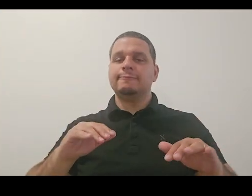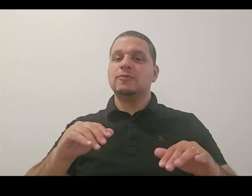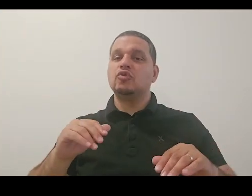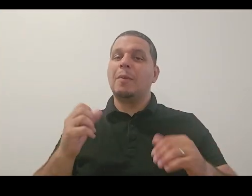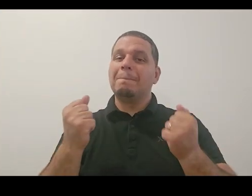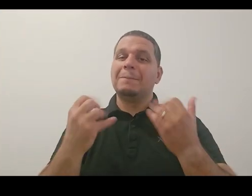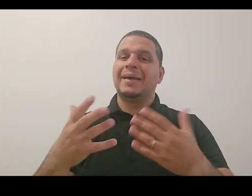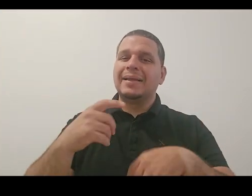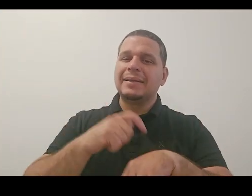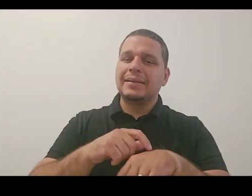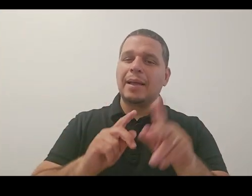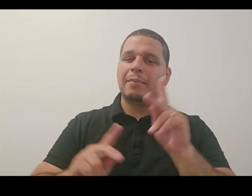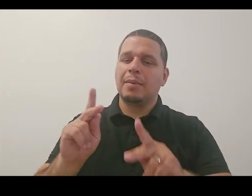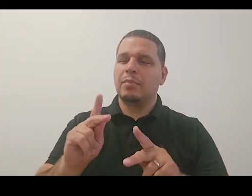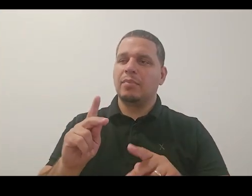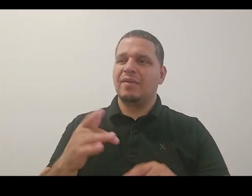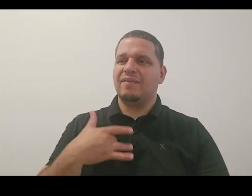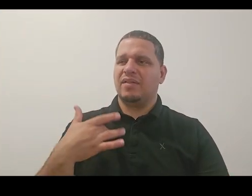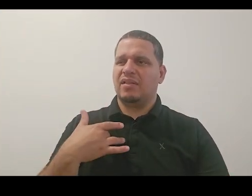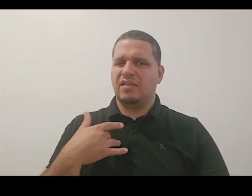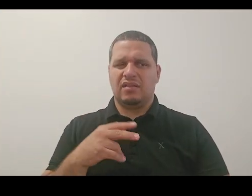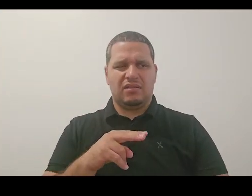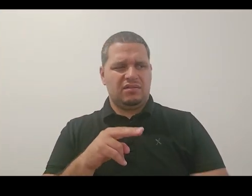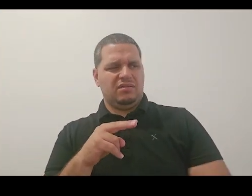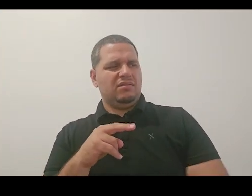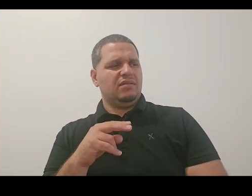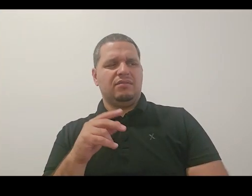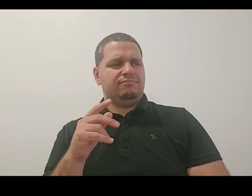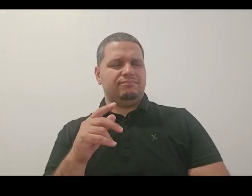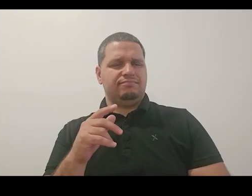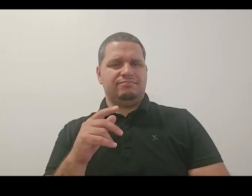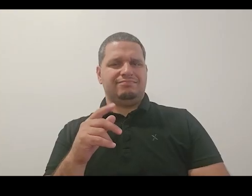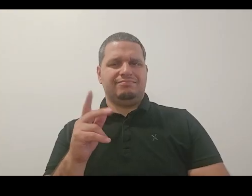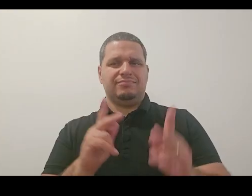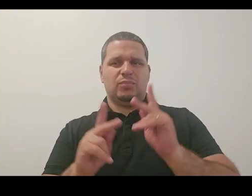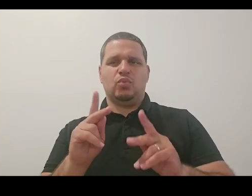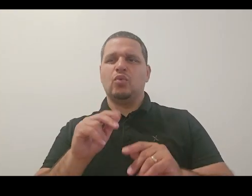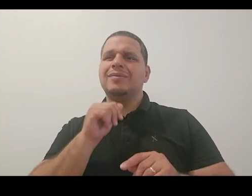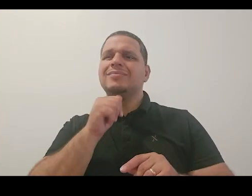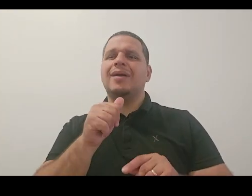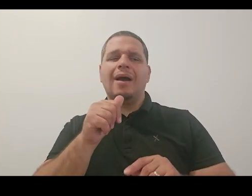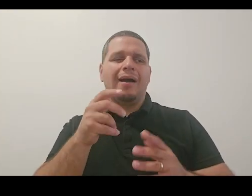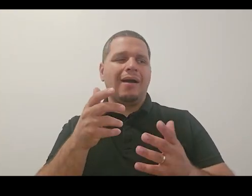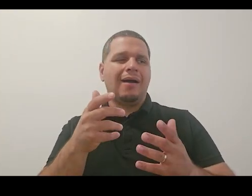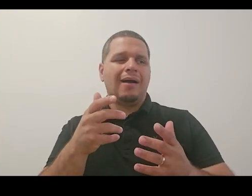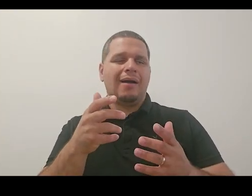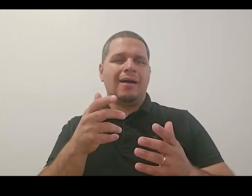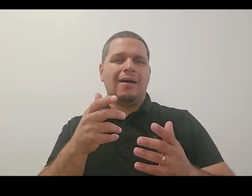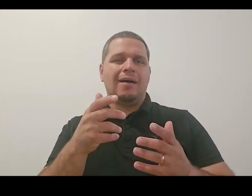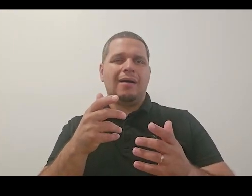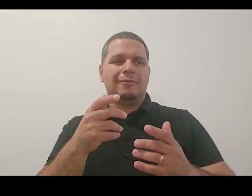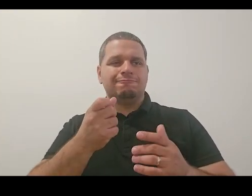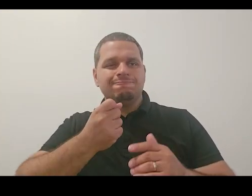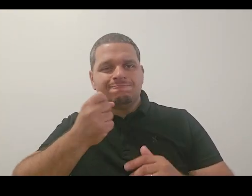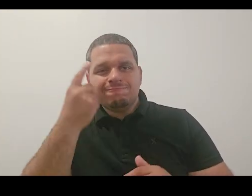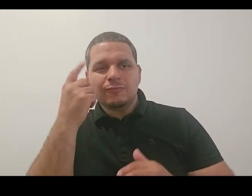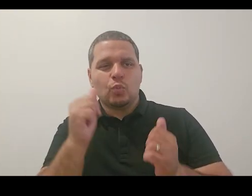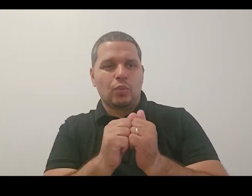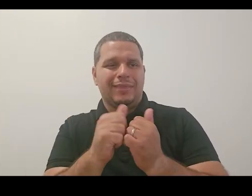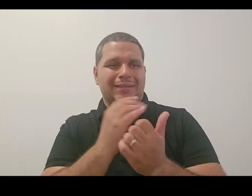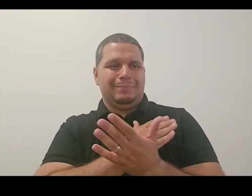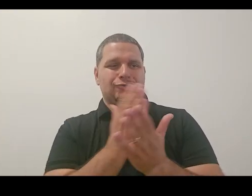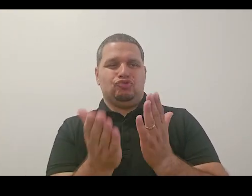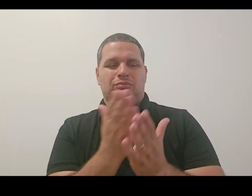And so a lot of times there's a lot of hostility when people are not literate in the spectrum of